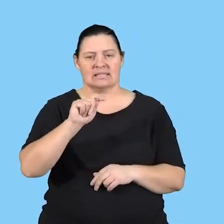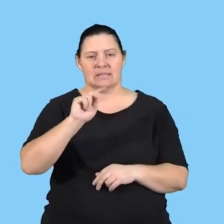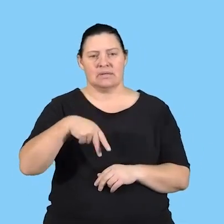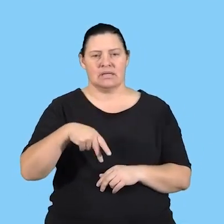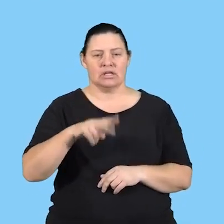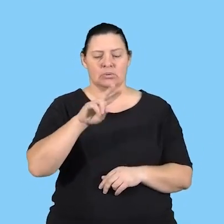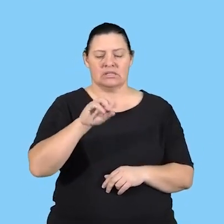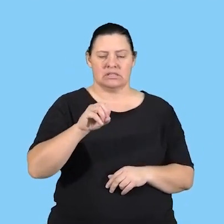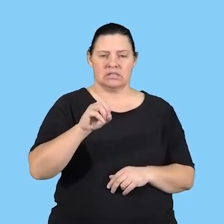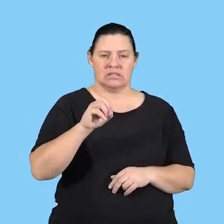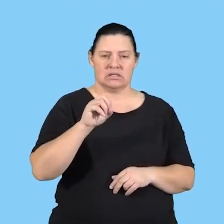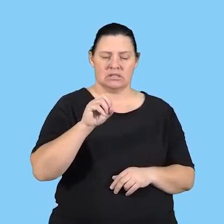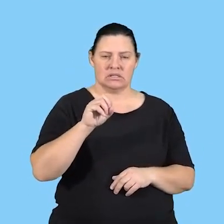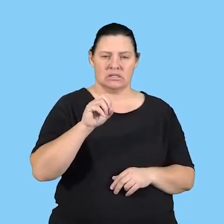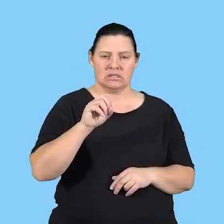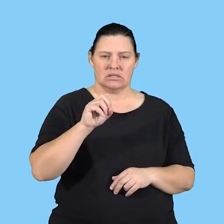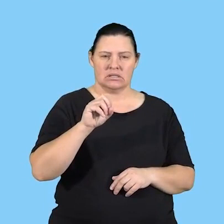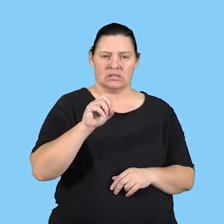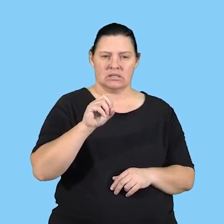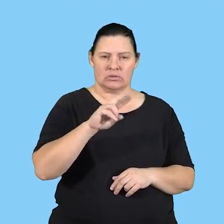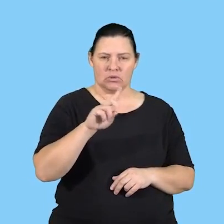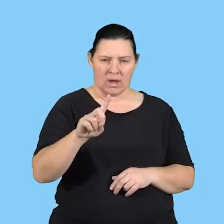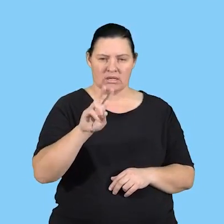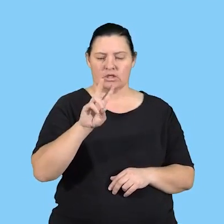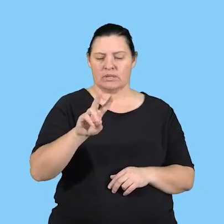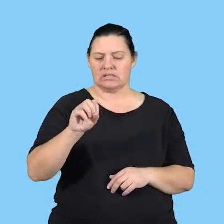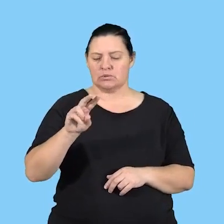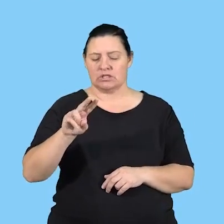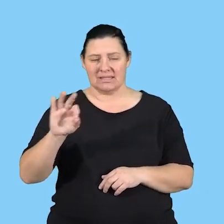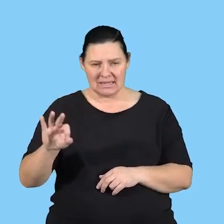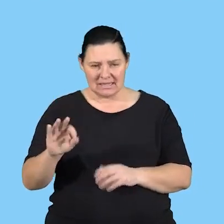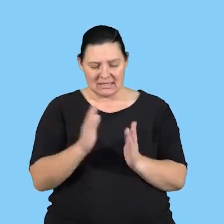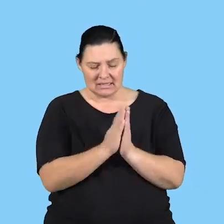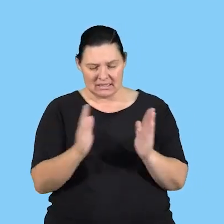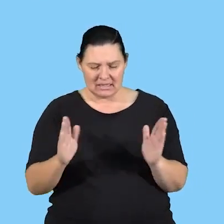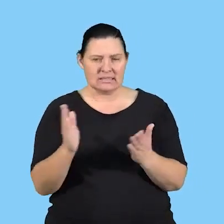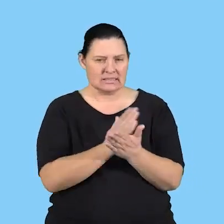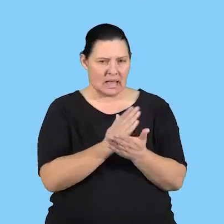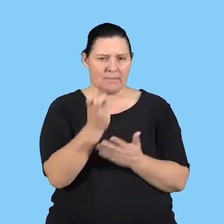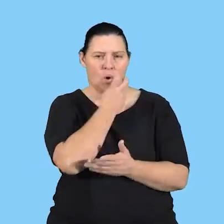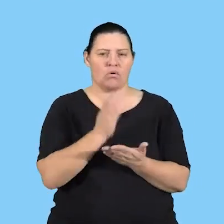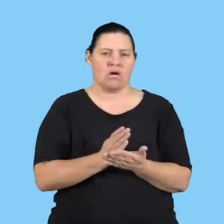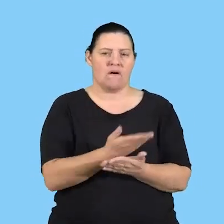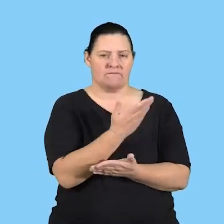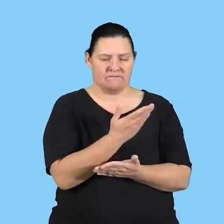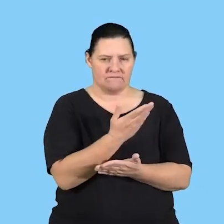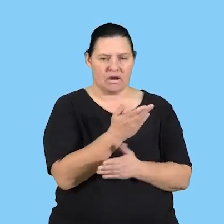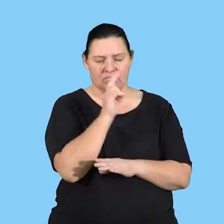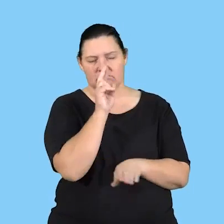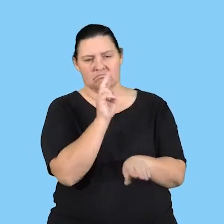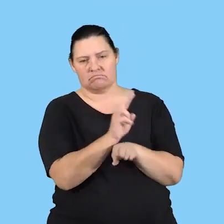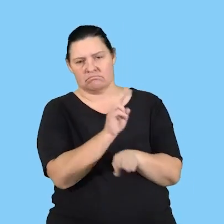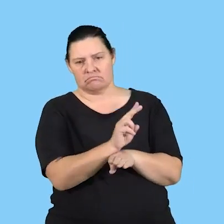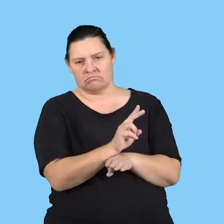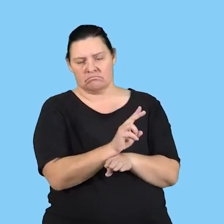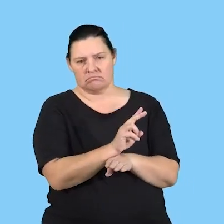ATPs 21 to 2023, some oral activities were removed to